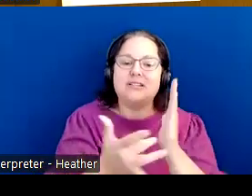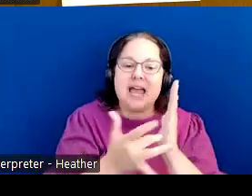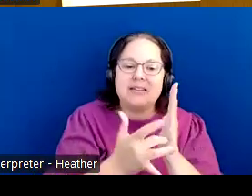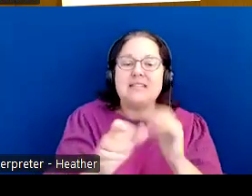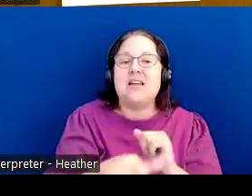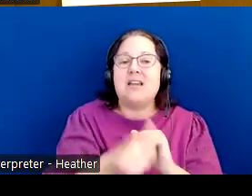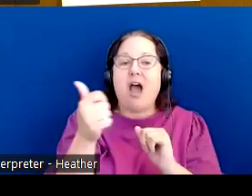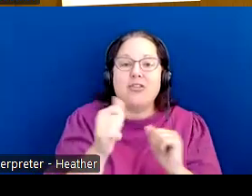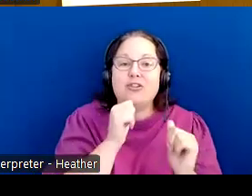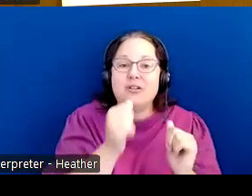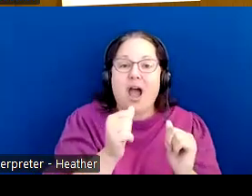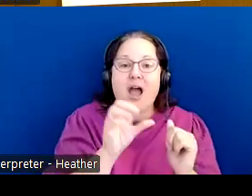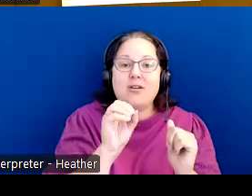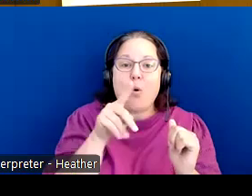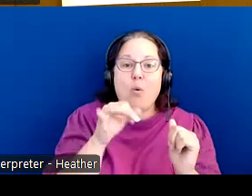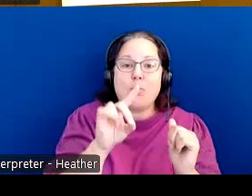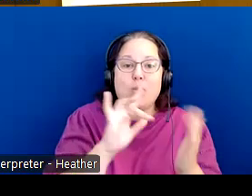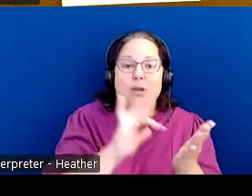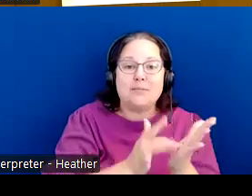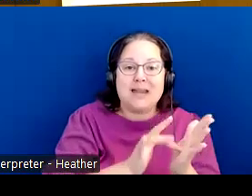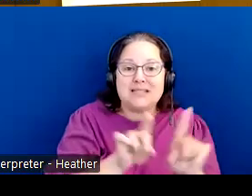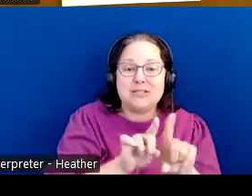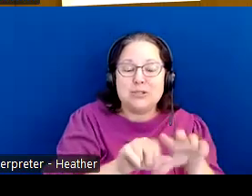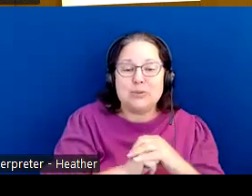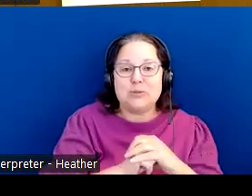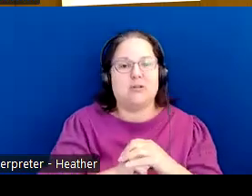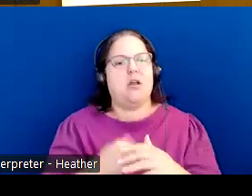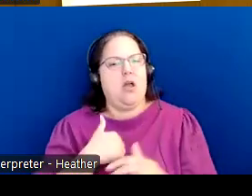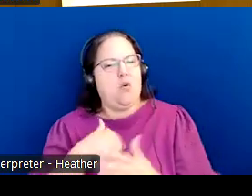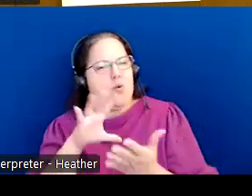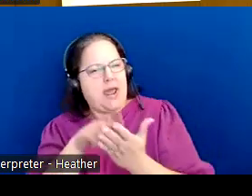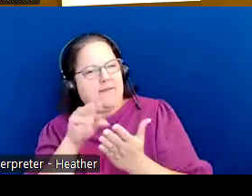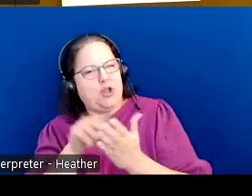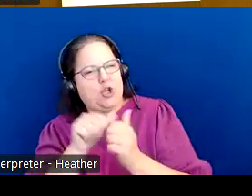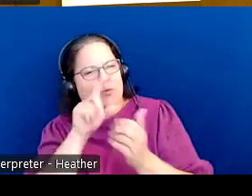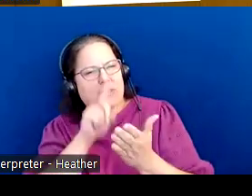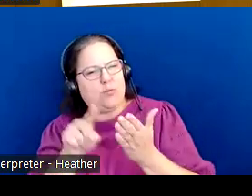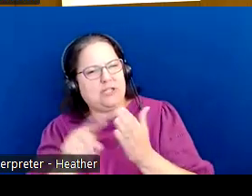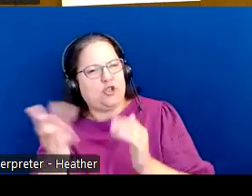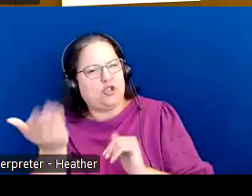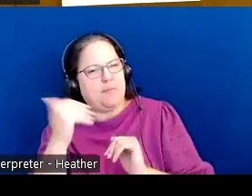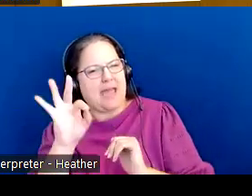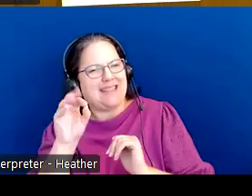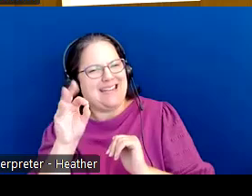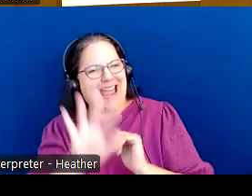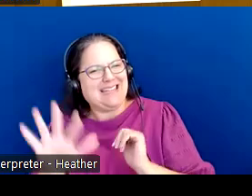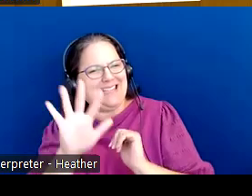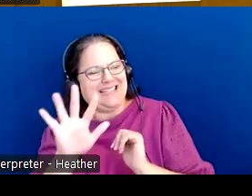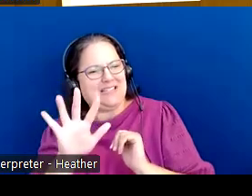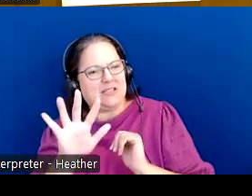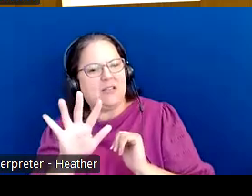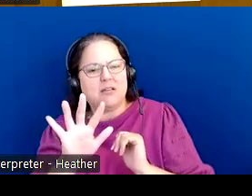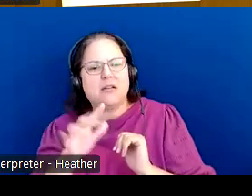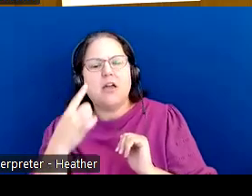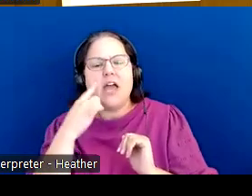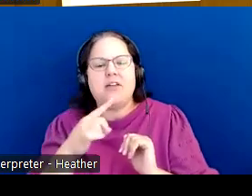well. And one of the things that we learned early on when we were doing the research in the 90s is the importance of anxiolytics in treating